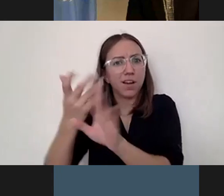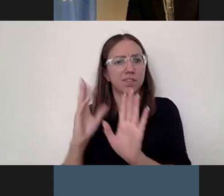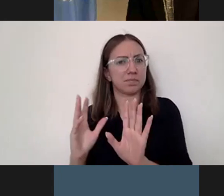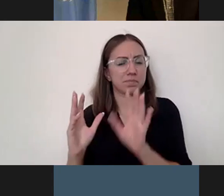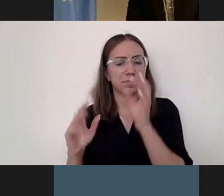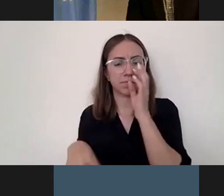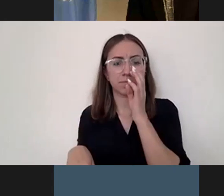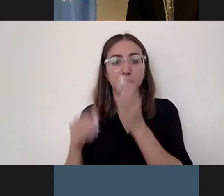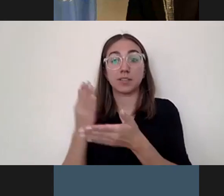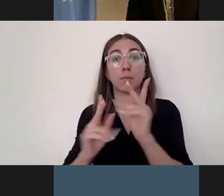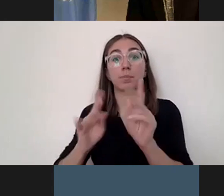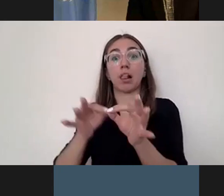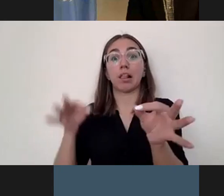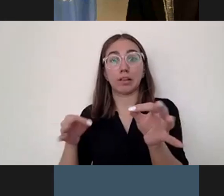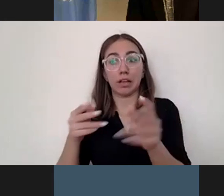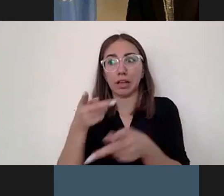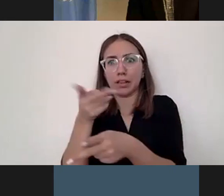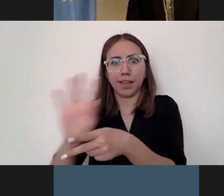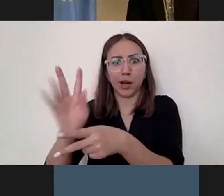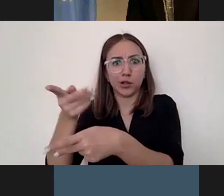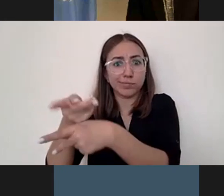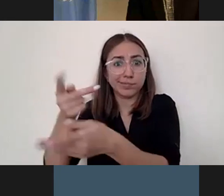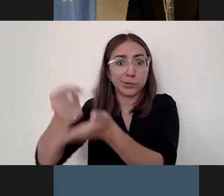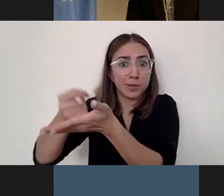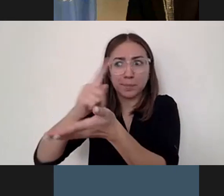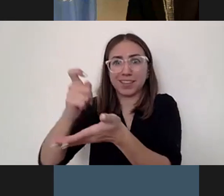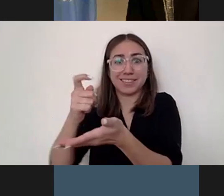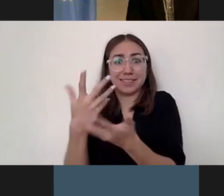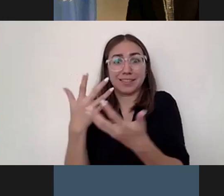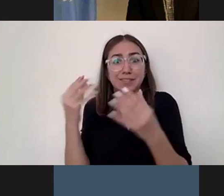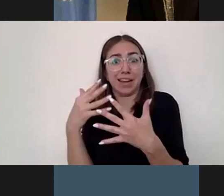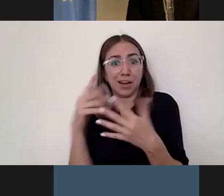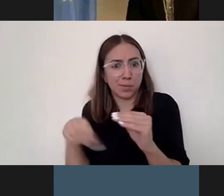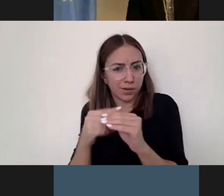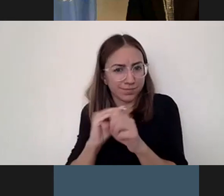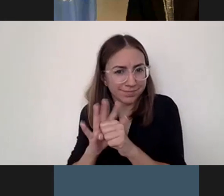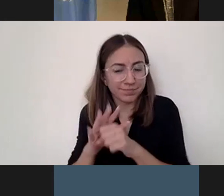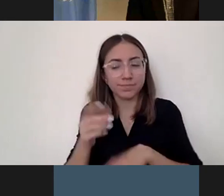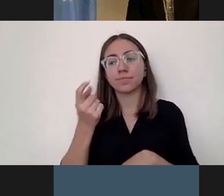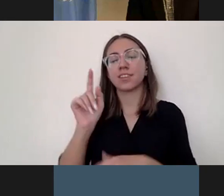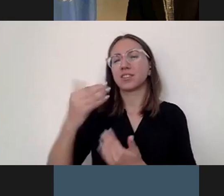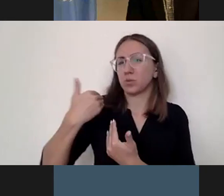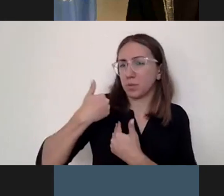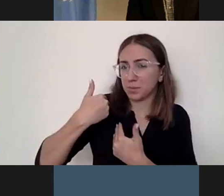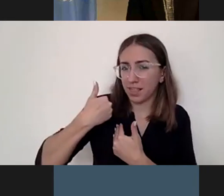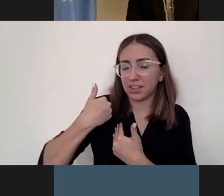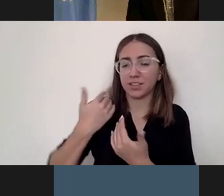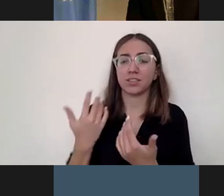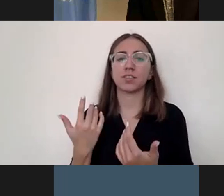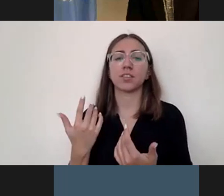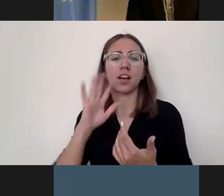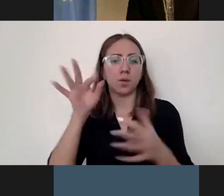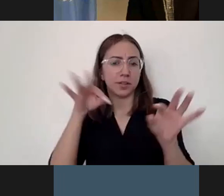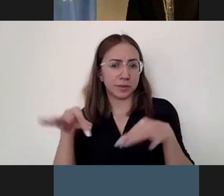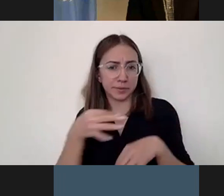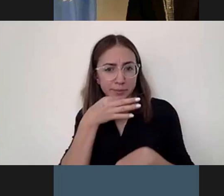people delaying care because of COVID. But beyond that, I think it's all our responsibility, unfortunately. And I'll talk a little bit about how to